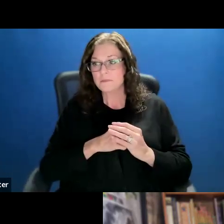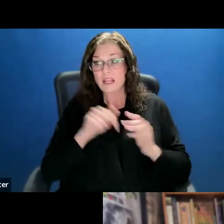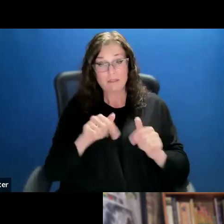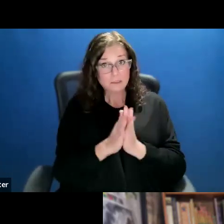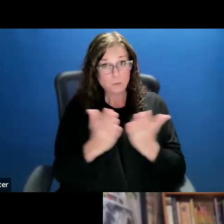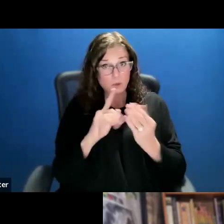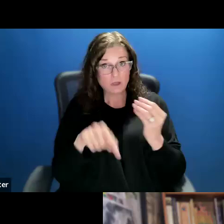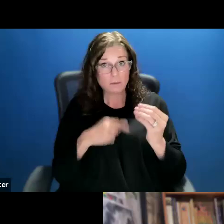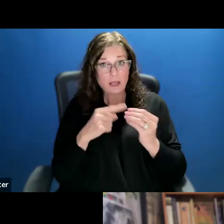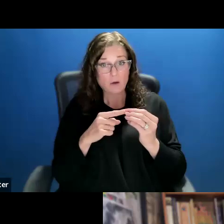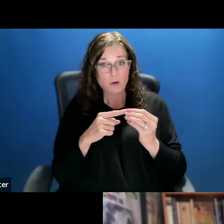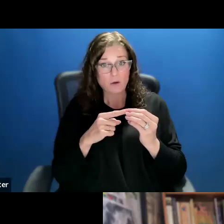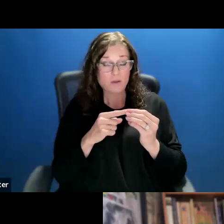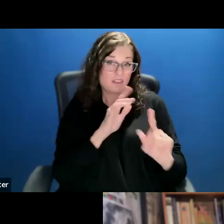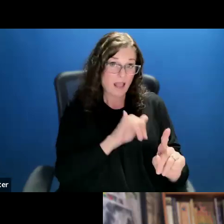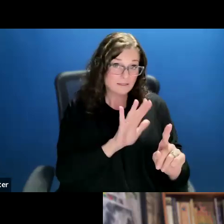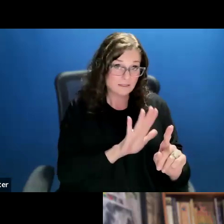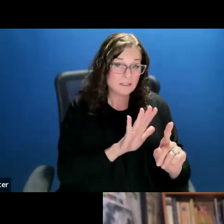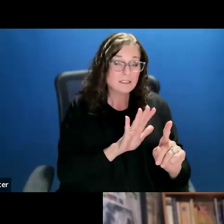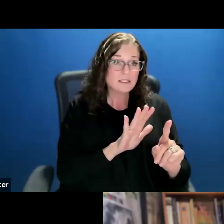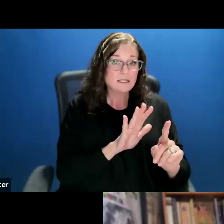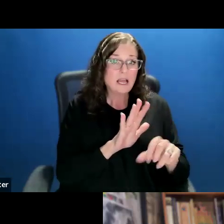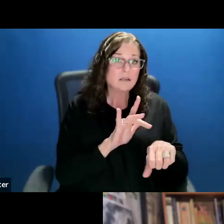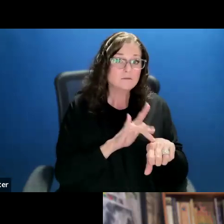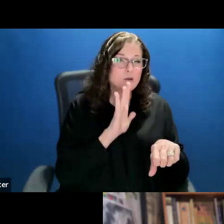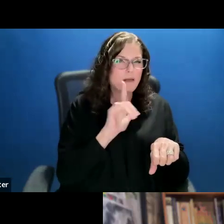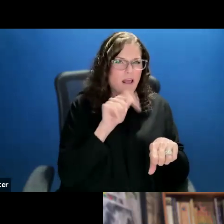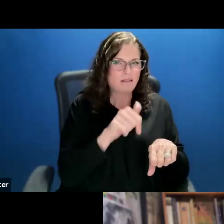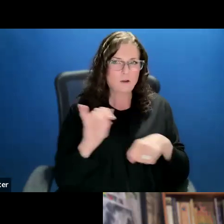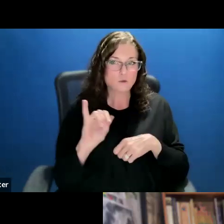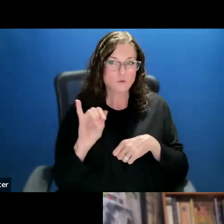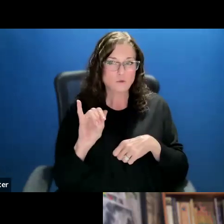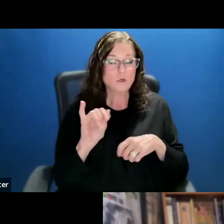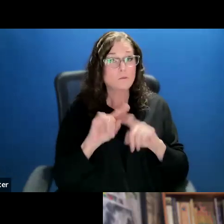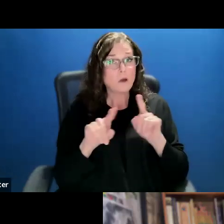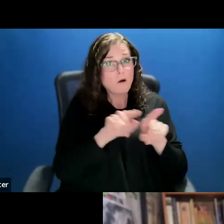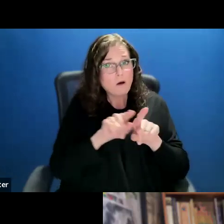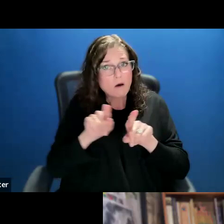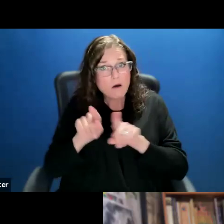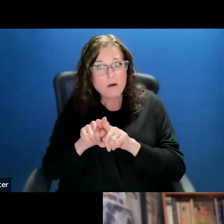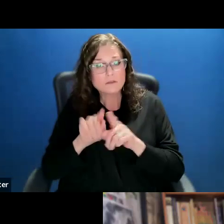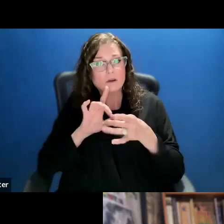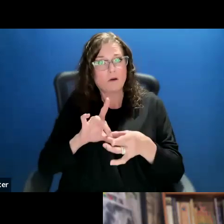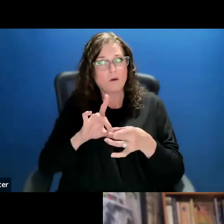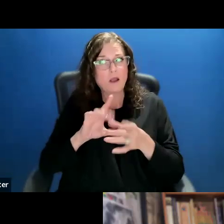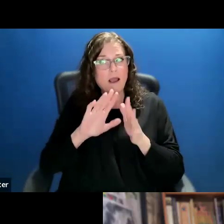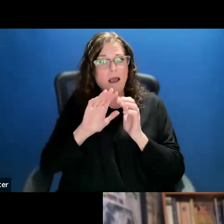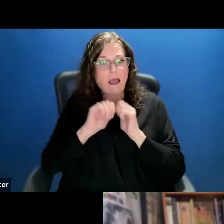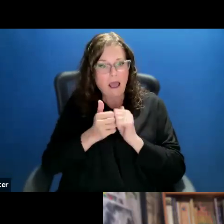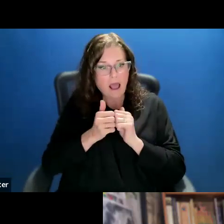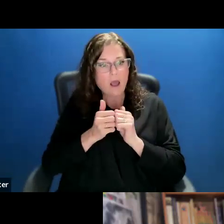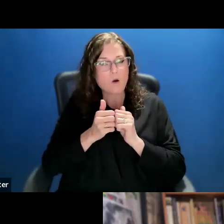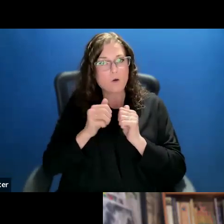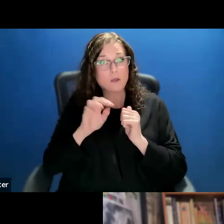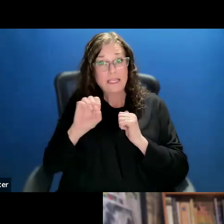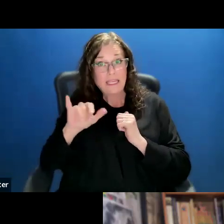is about that, and I'll touch on this later as well. But it's also about the ways in which they've